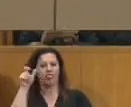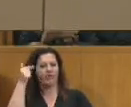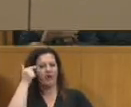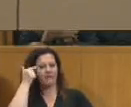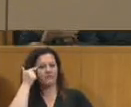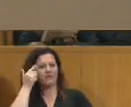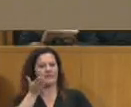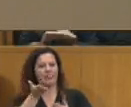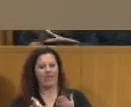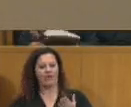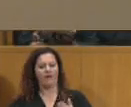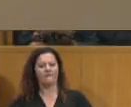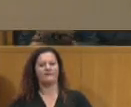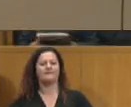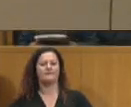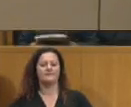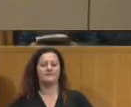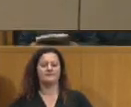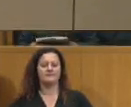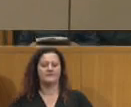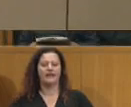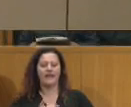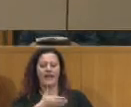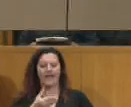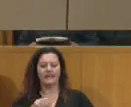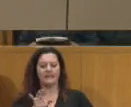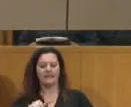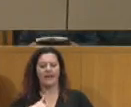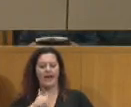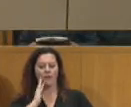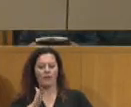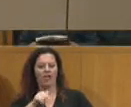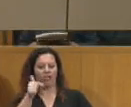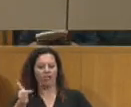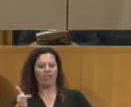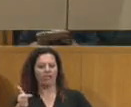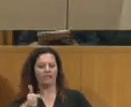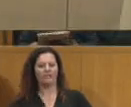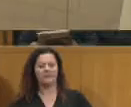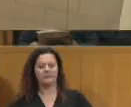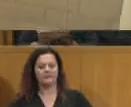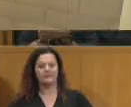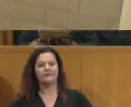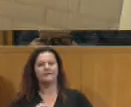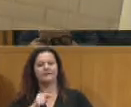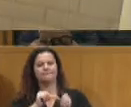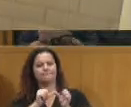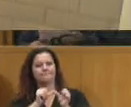give you the oath of office, but please state your own name and not one of your colleagues.